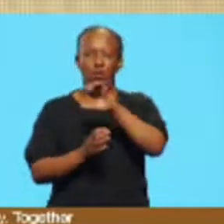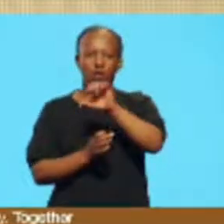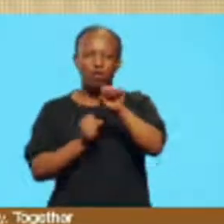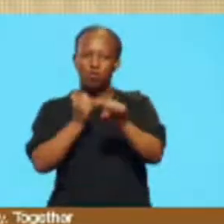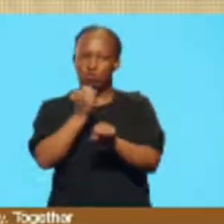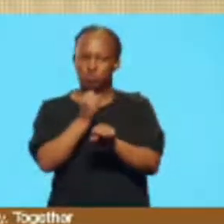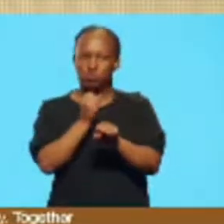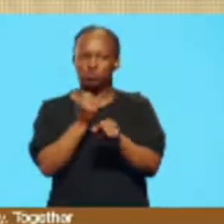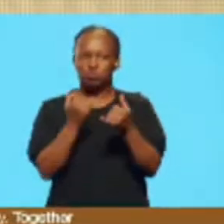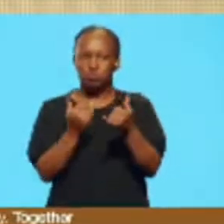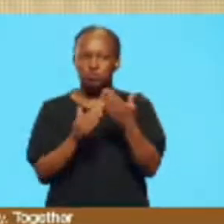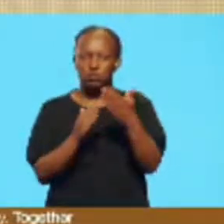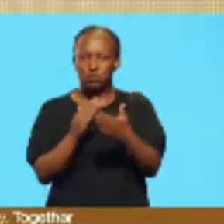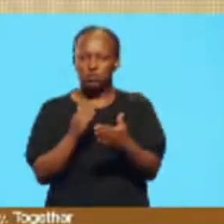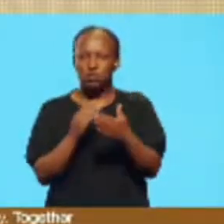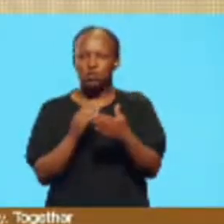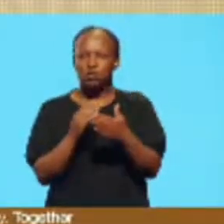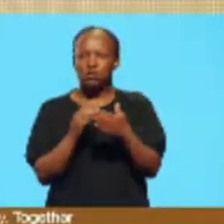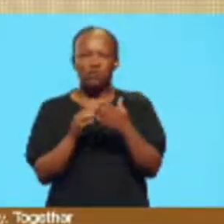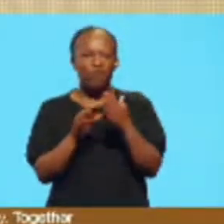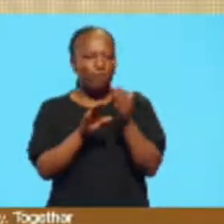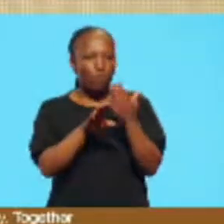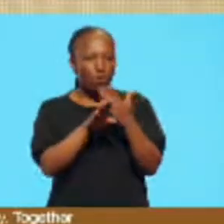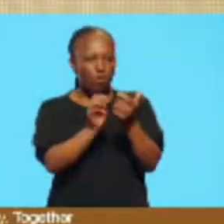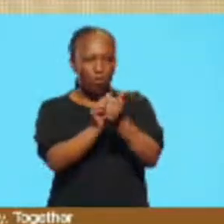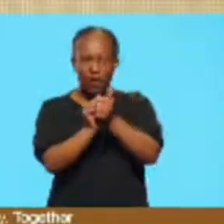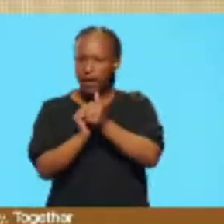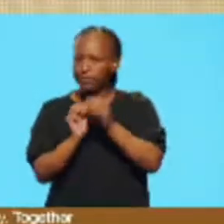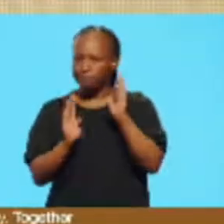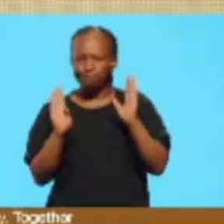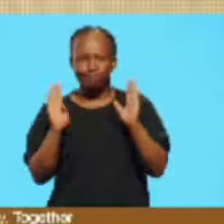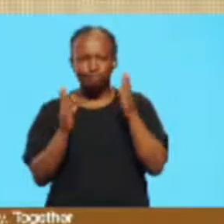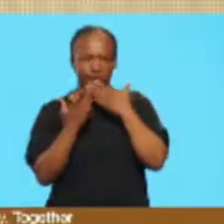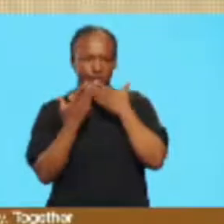other hand from the colleagues and